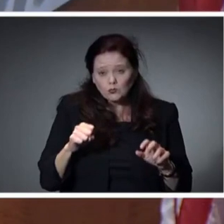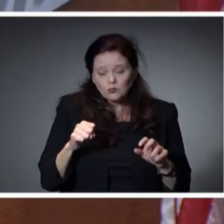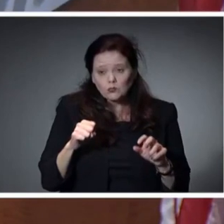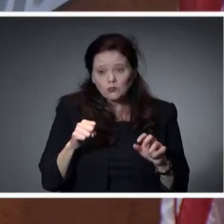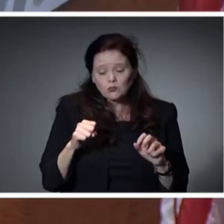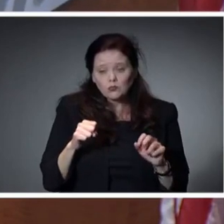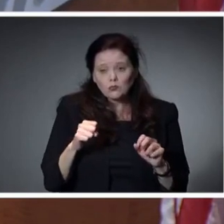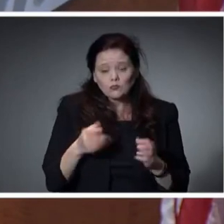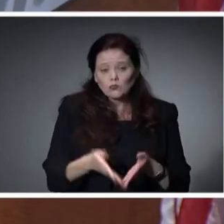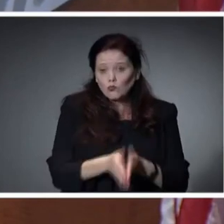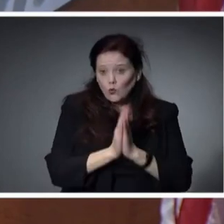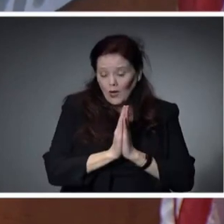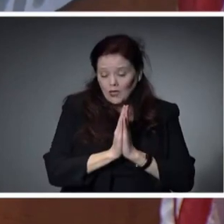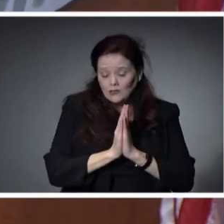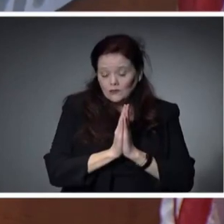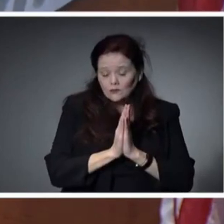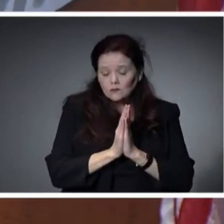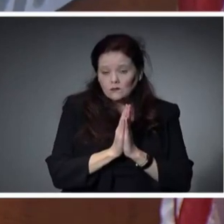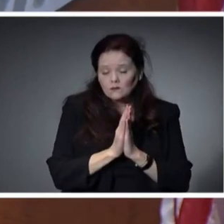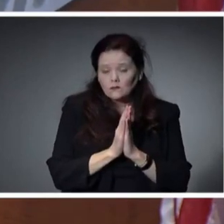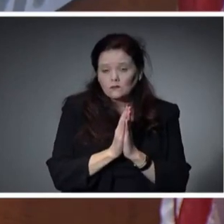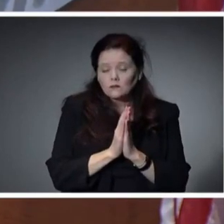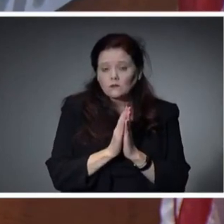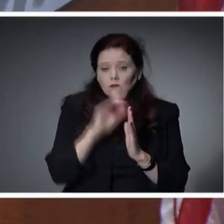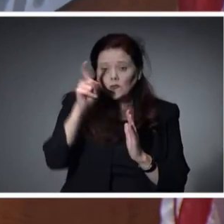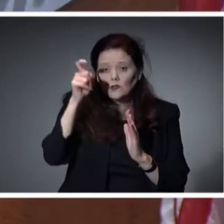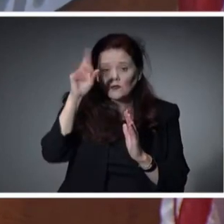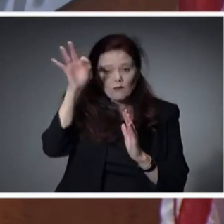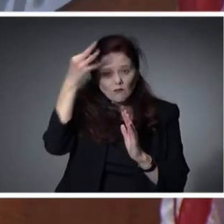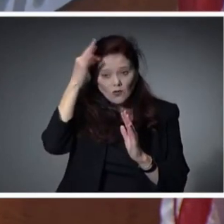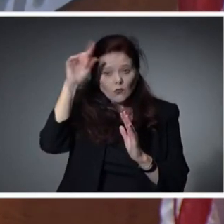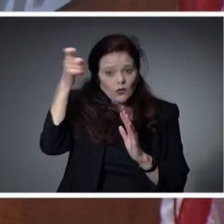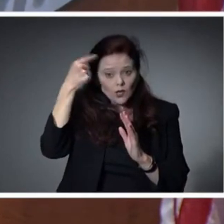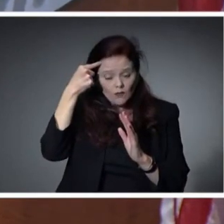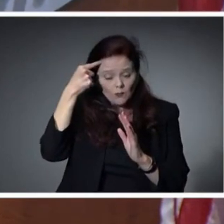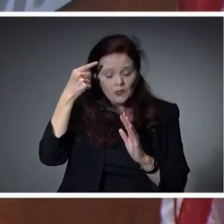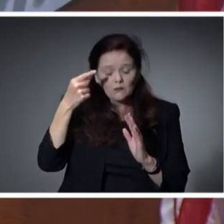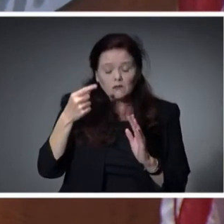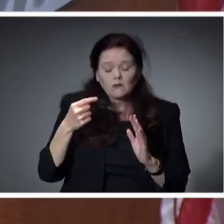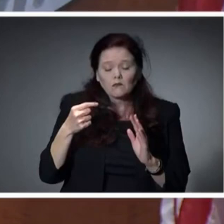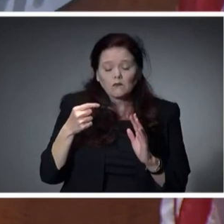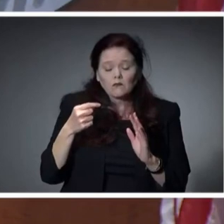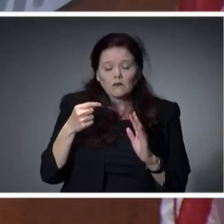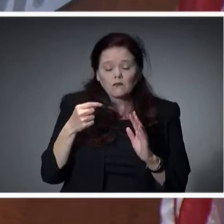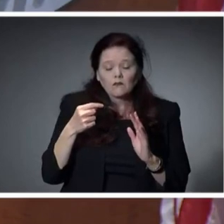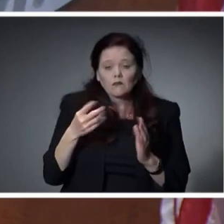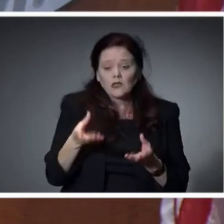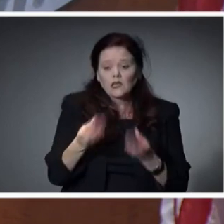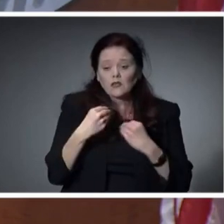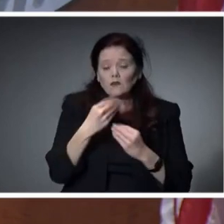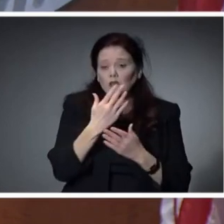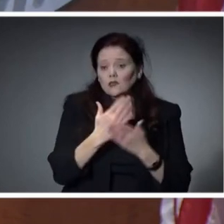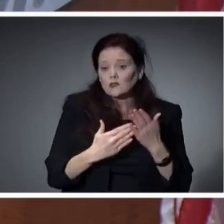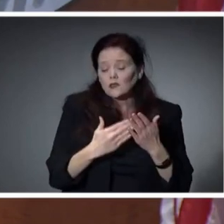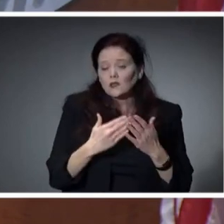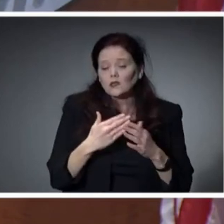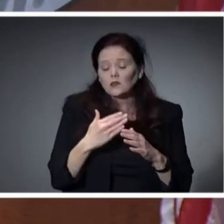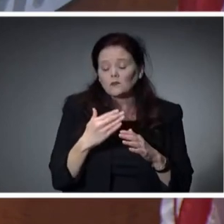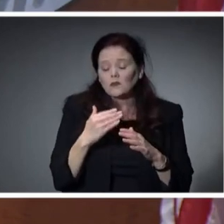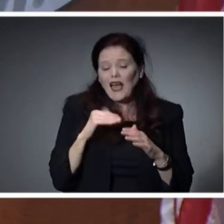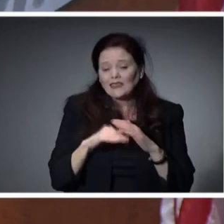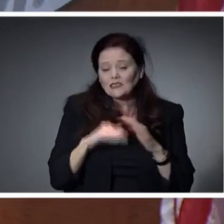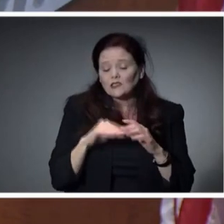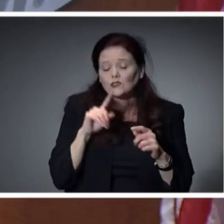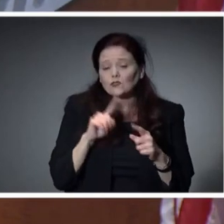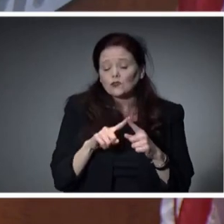a request that is outstanding to the federal government with respect to giving us some access to some federal resources to open